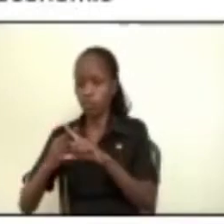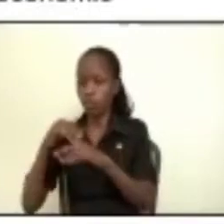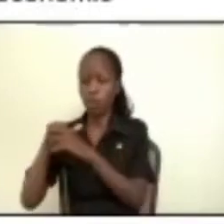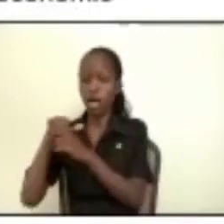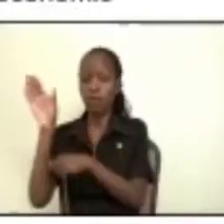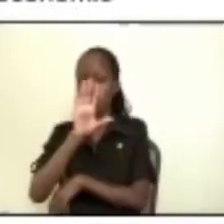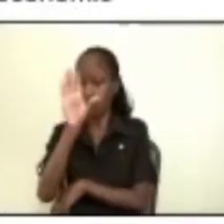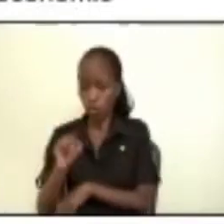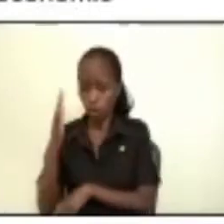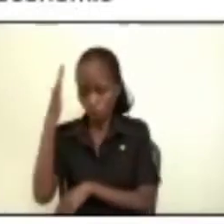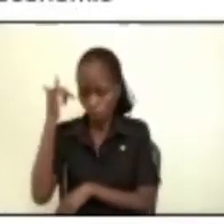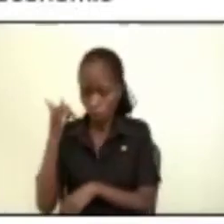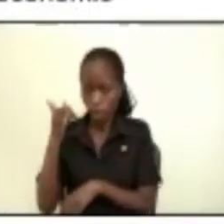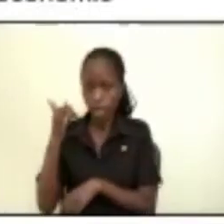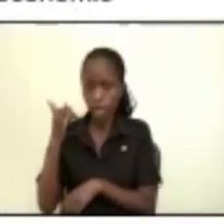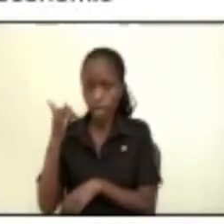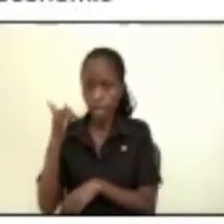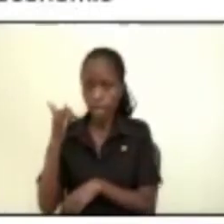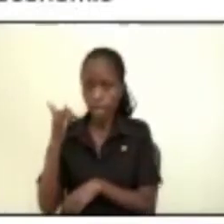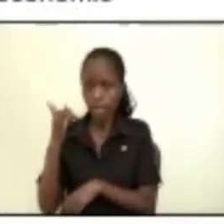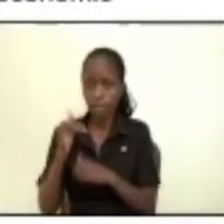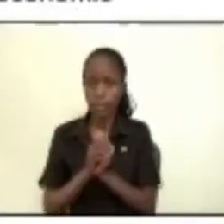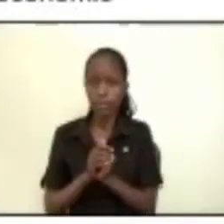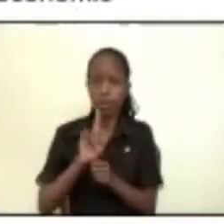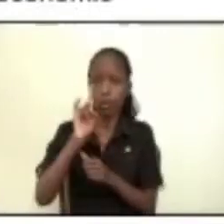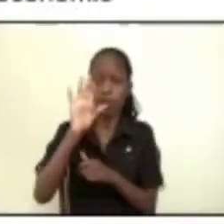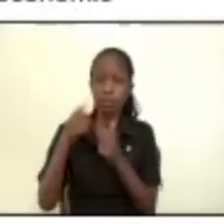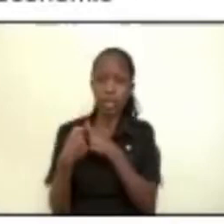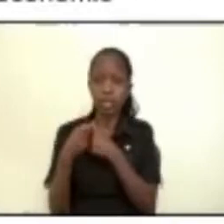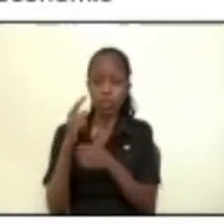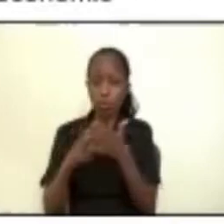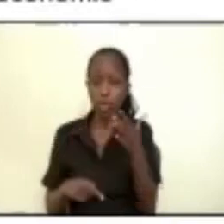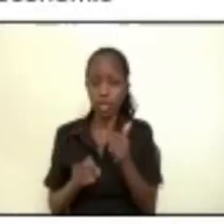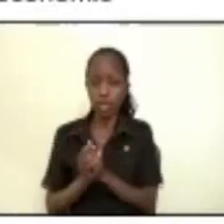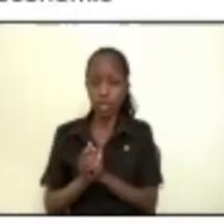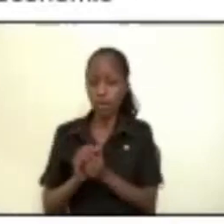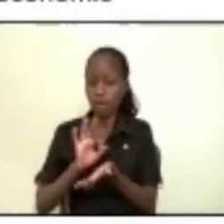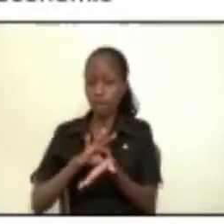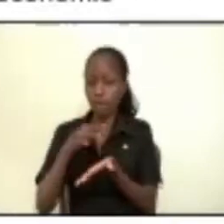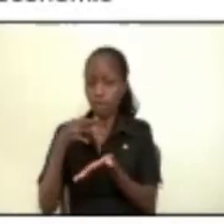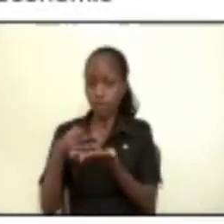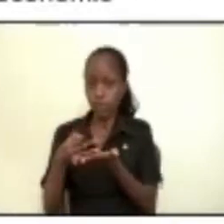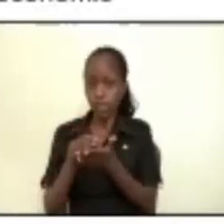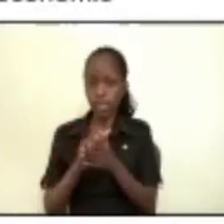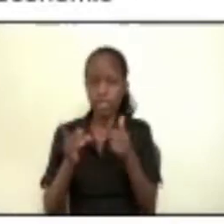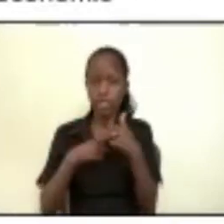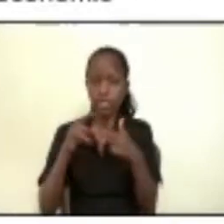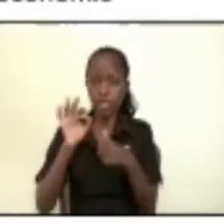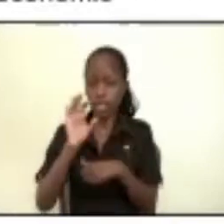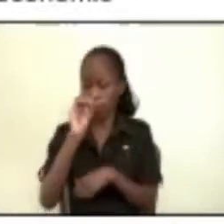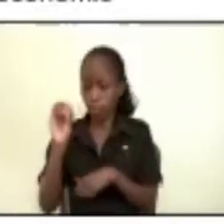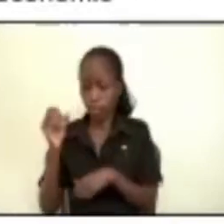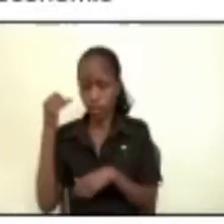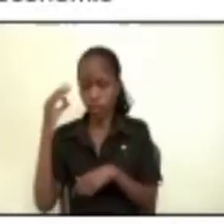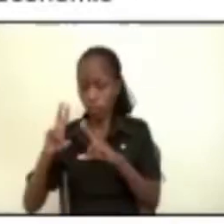media? Why is it so strong in Africa? Well, one major challenge is, of course, funding. 63% of